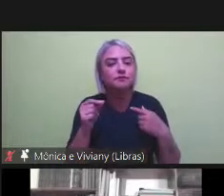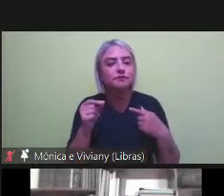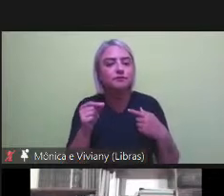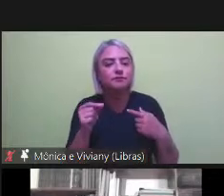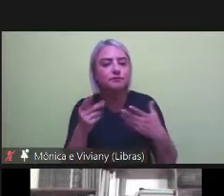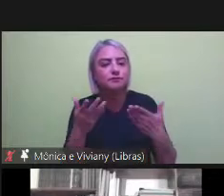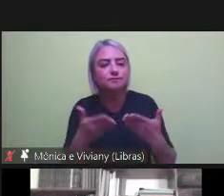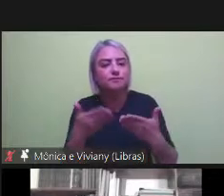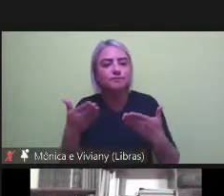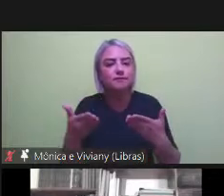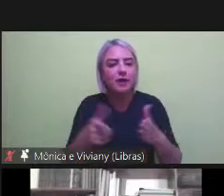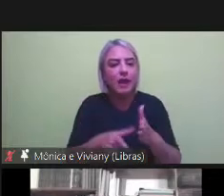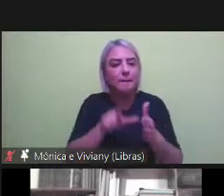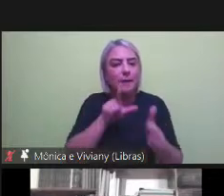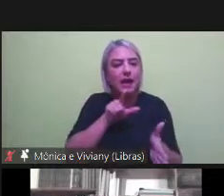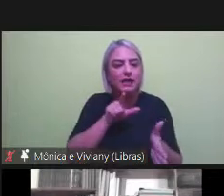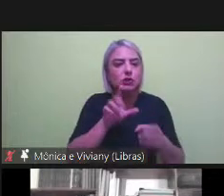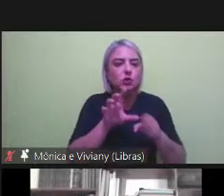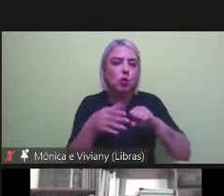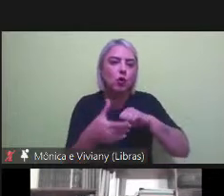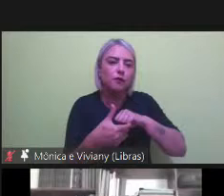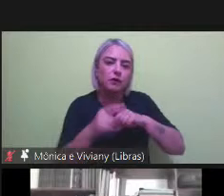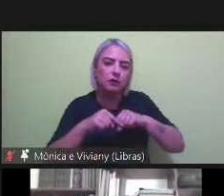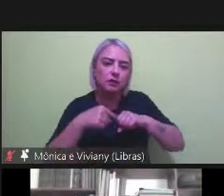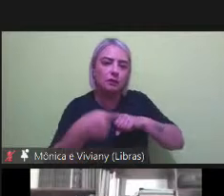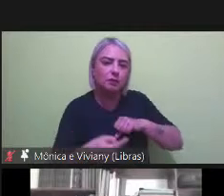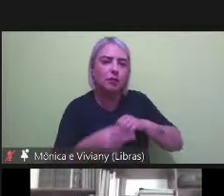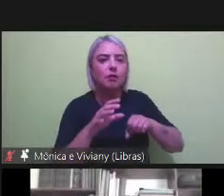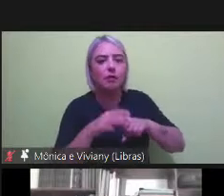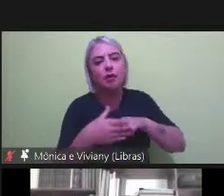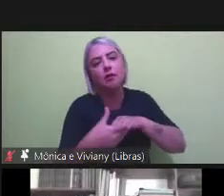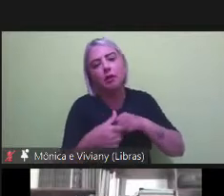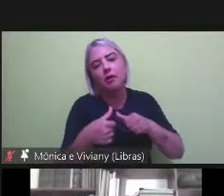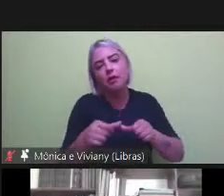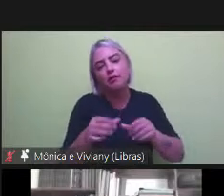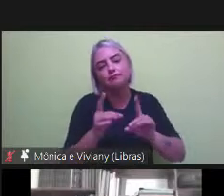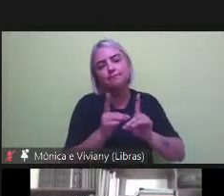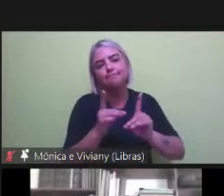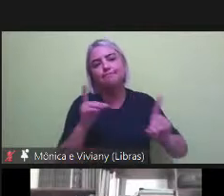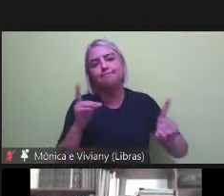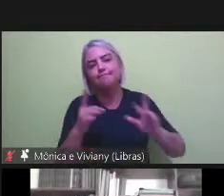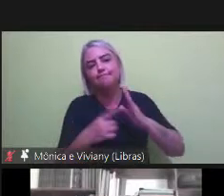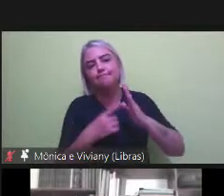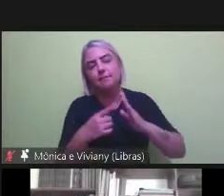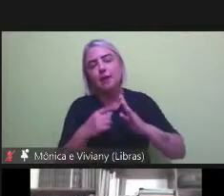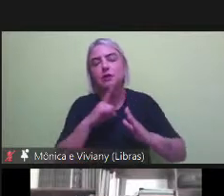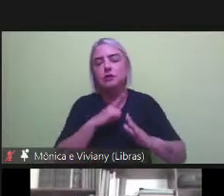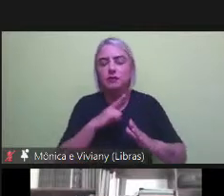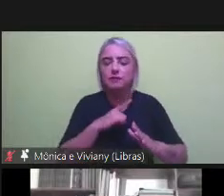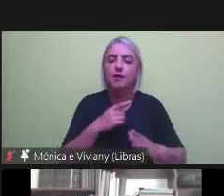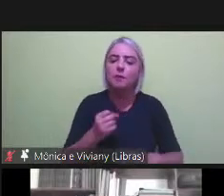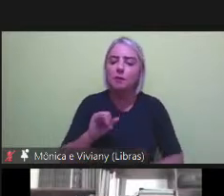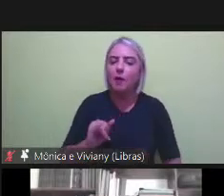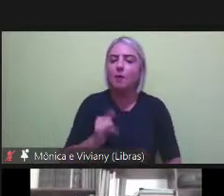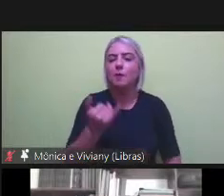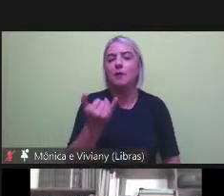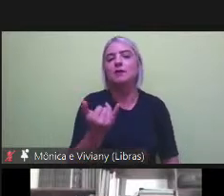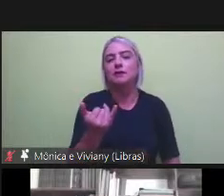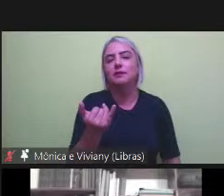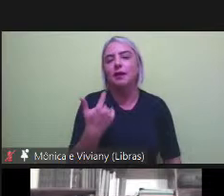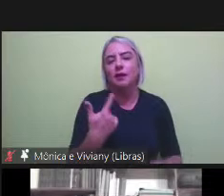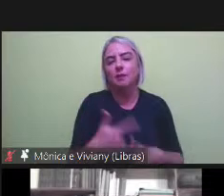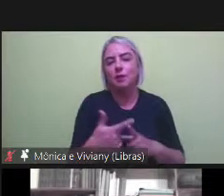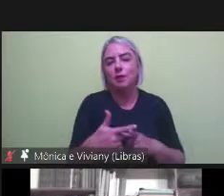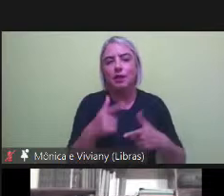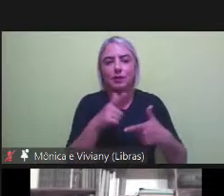the pre-COVID situation. After that, during COVID, it was stopped for a while, but we had an opportunity, and in every crisis there is